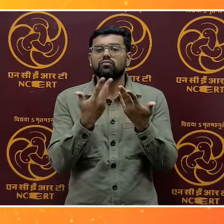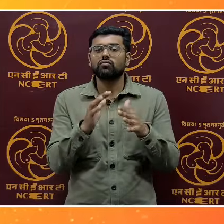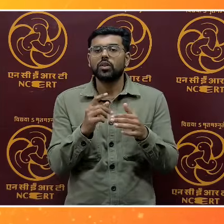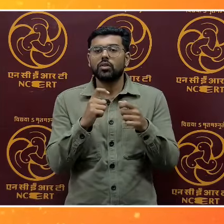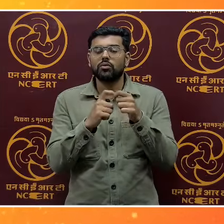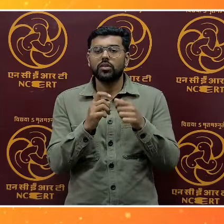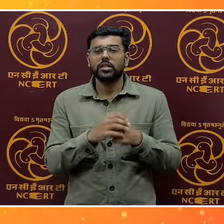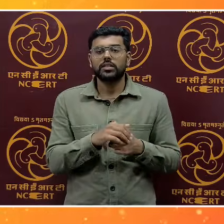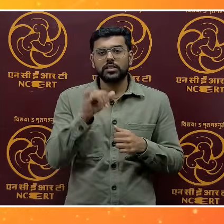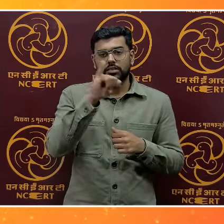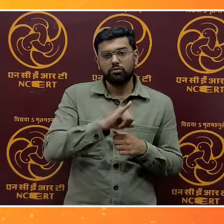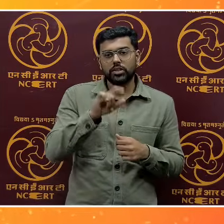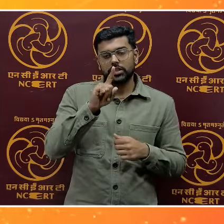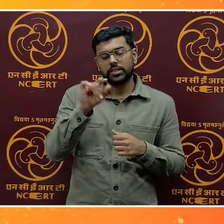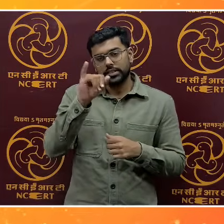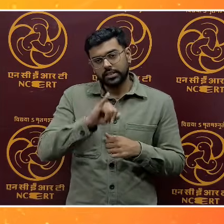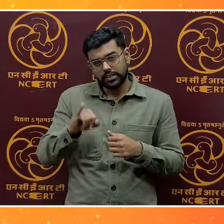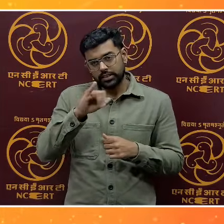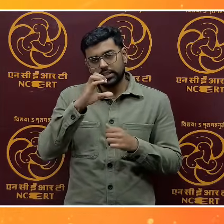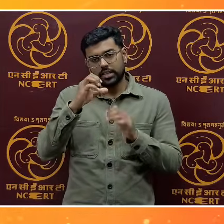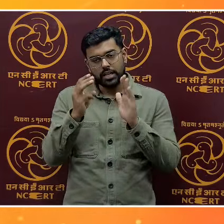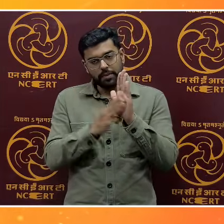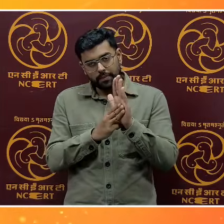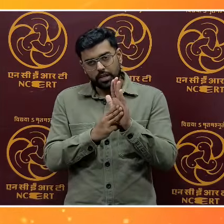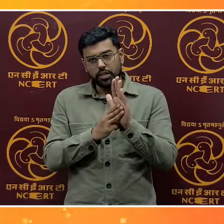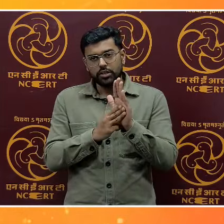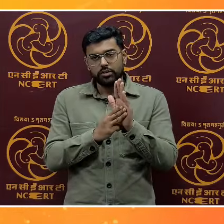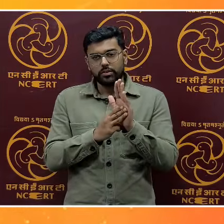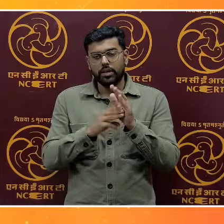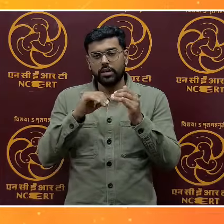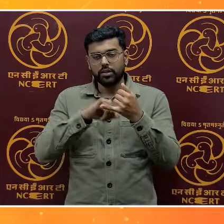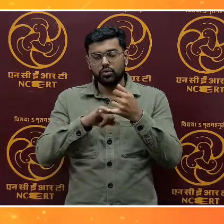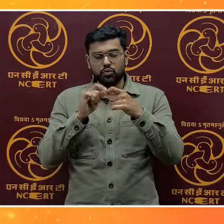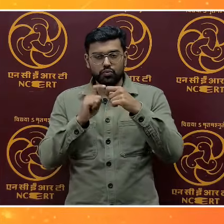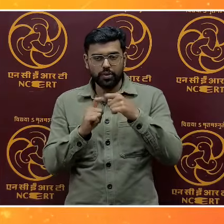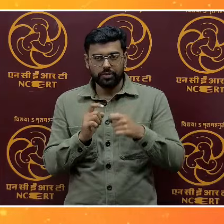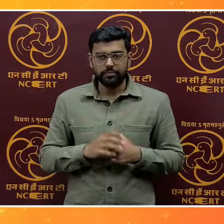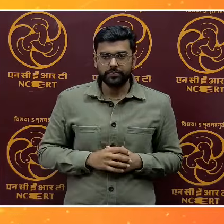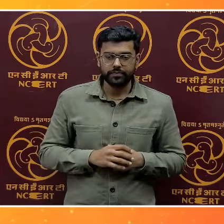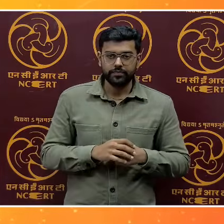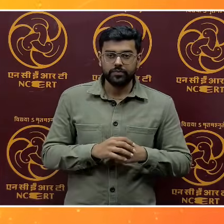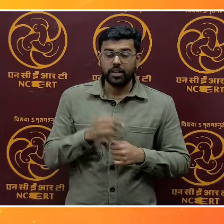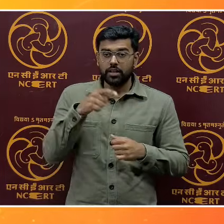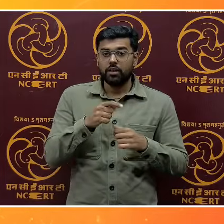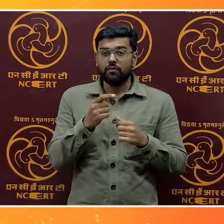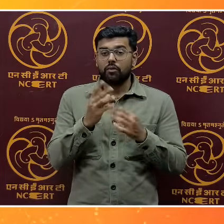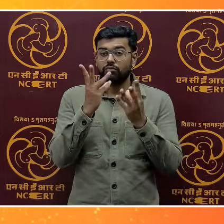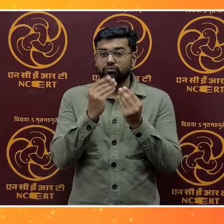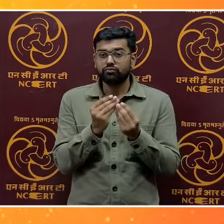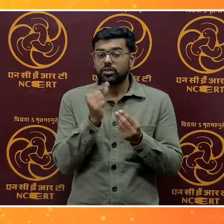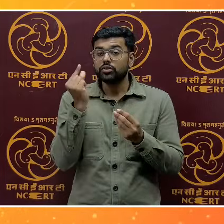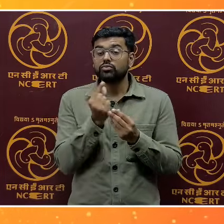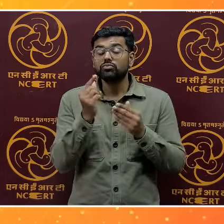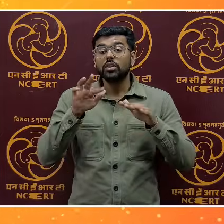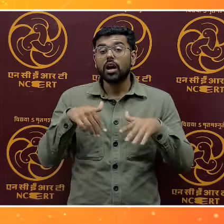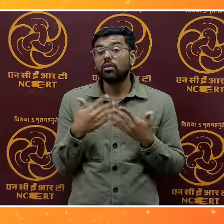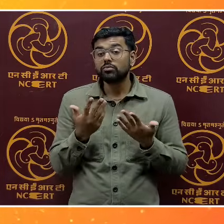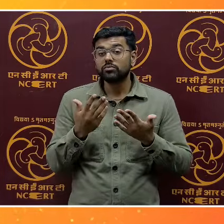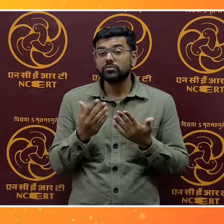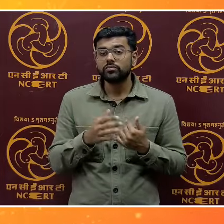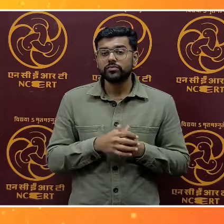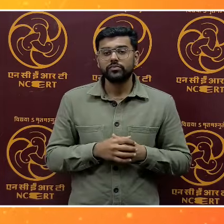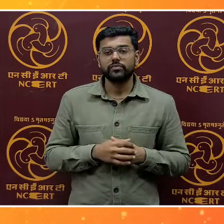as 616 centimeter square. Right? So what is the formula to calculate the volume of a right circular